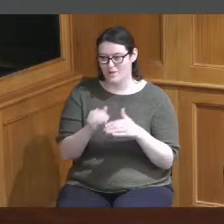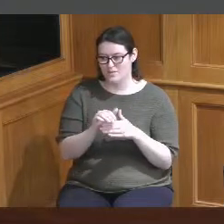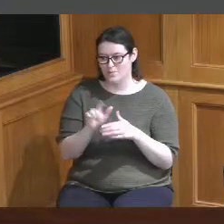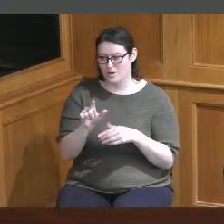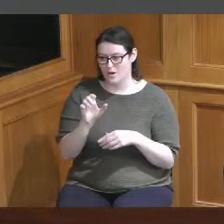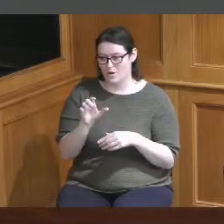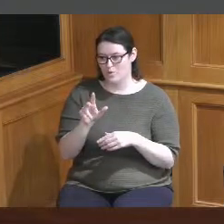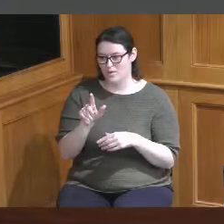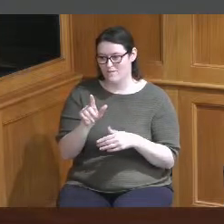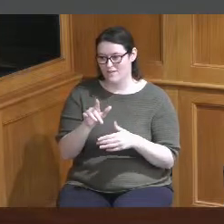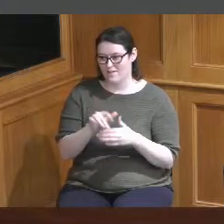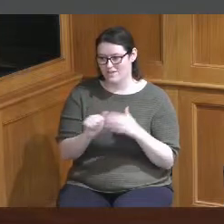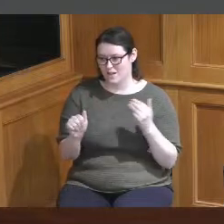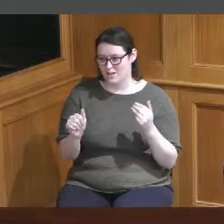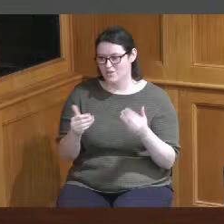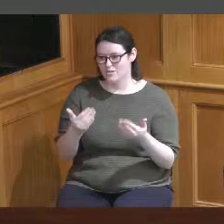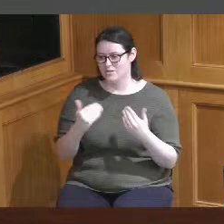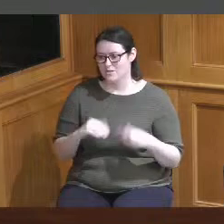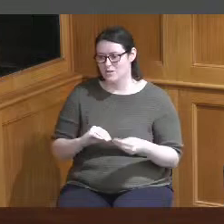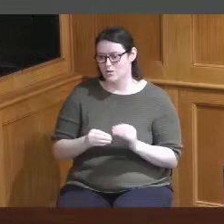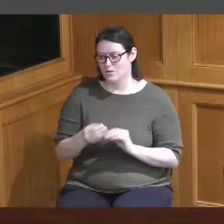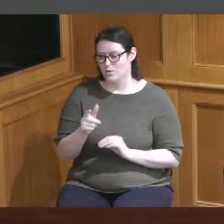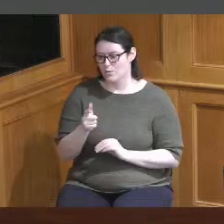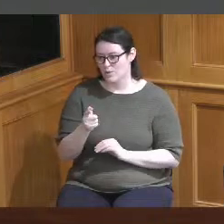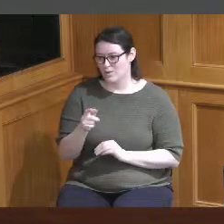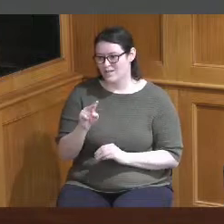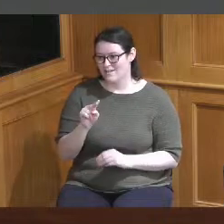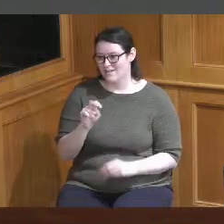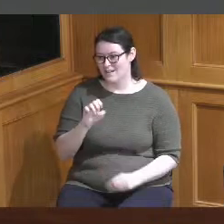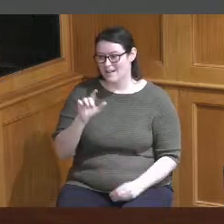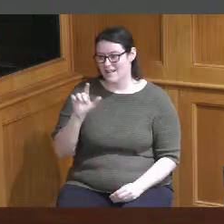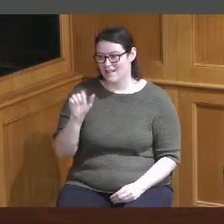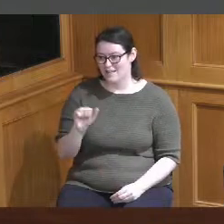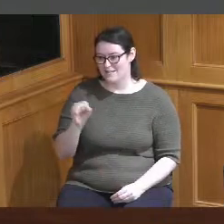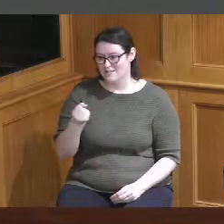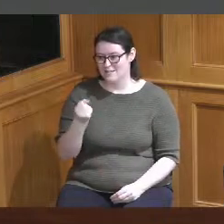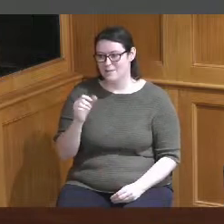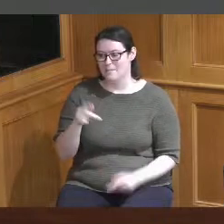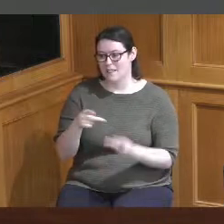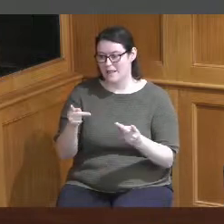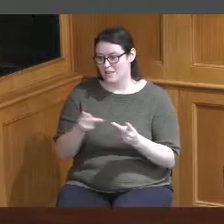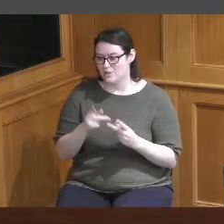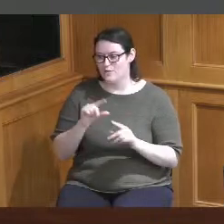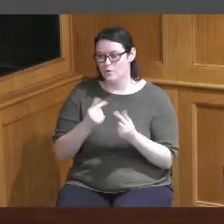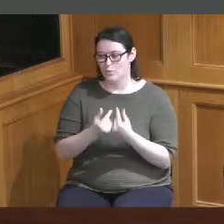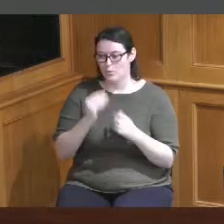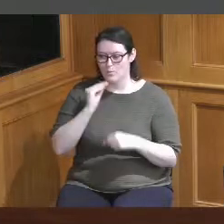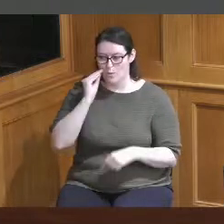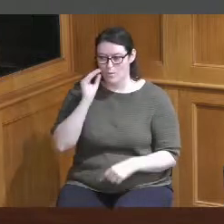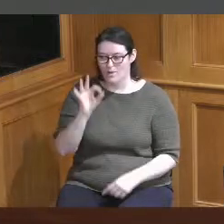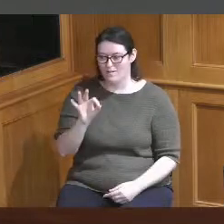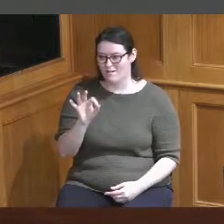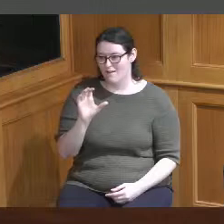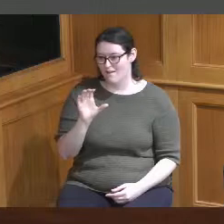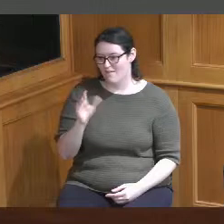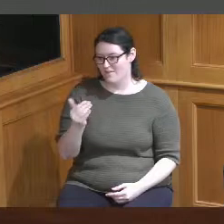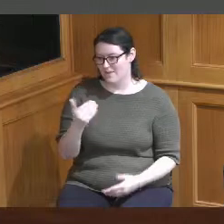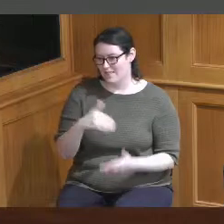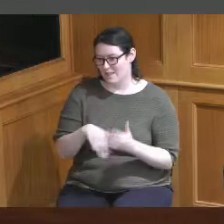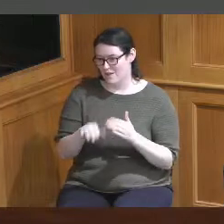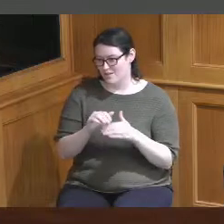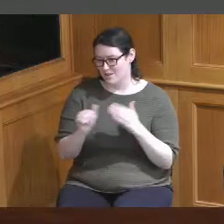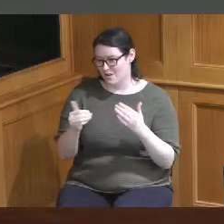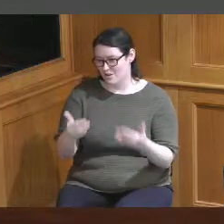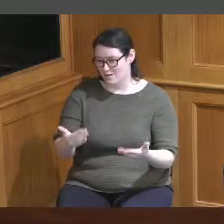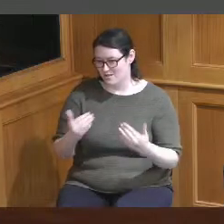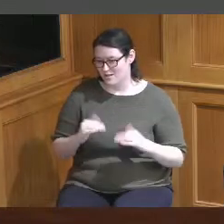$521,125. Item 21 is an agreement with Nella's Place for group home services, $915,000. Item